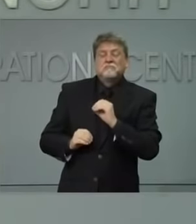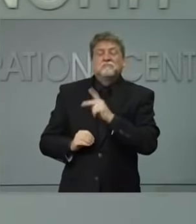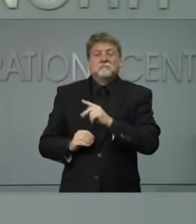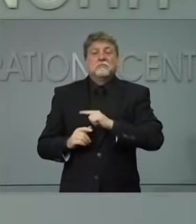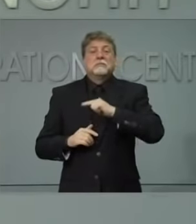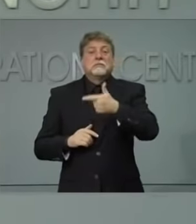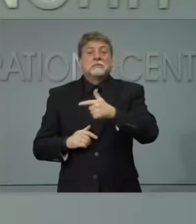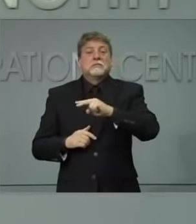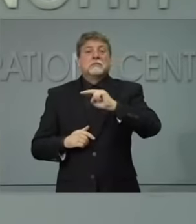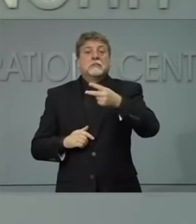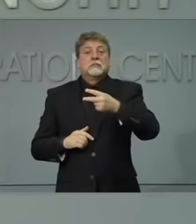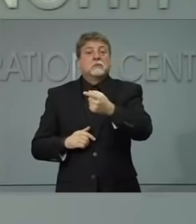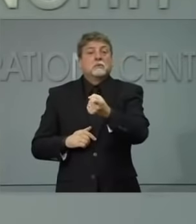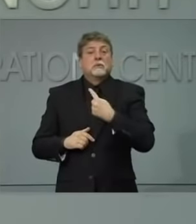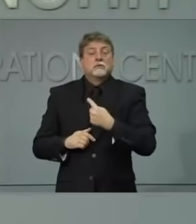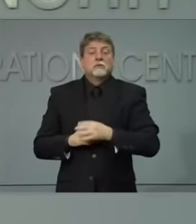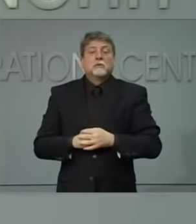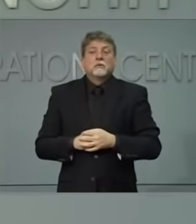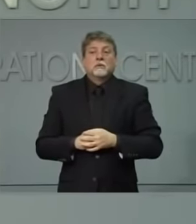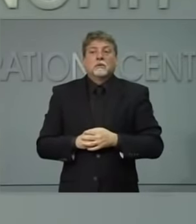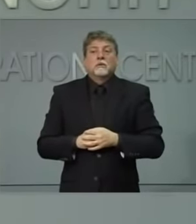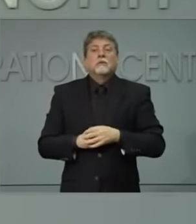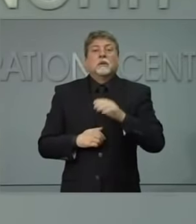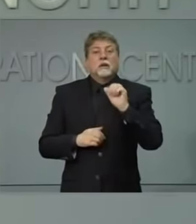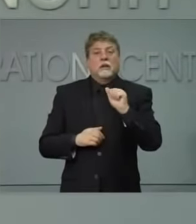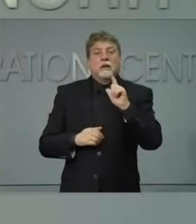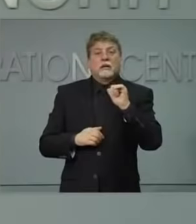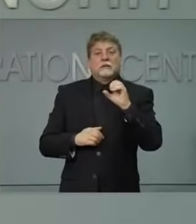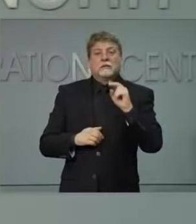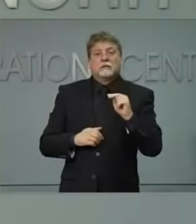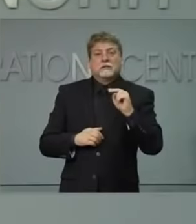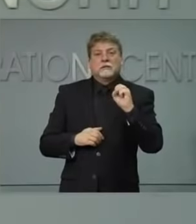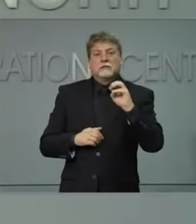Our next question is from Allison Smith with Fox 8.